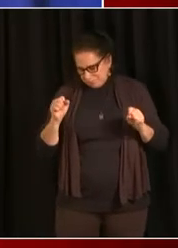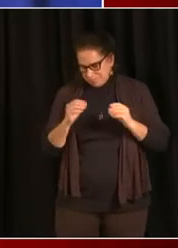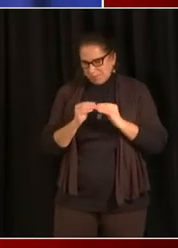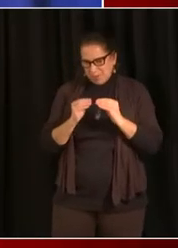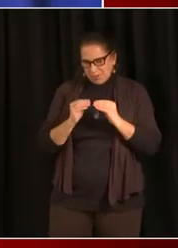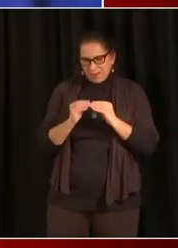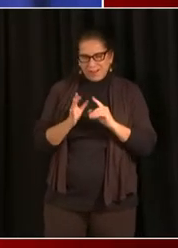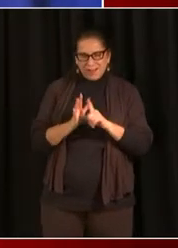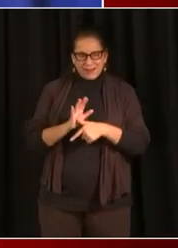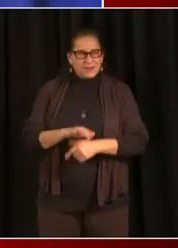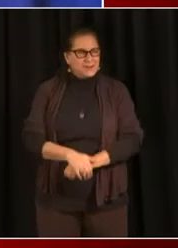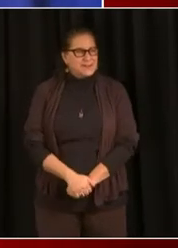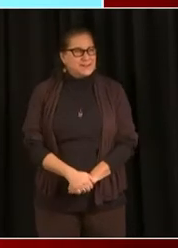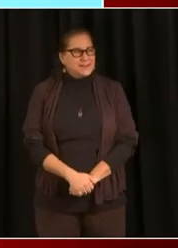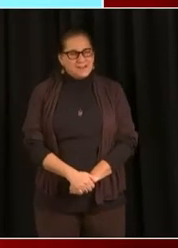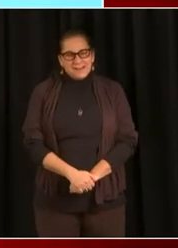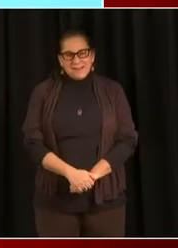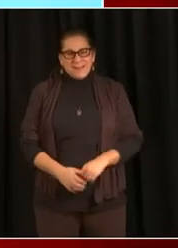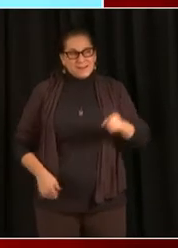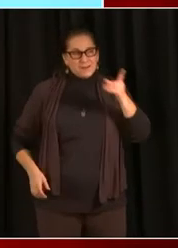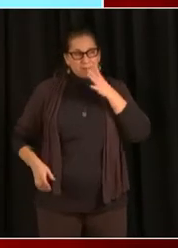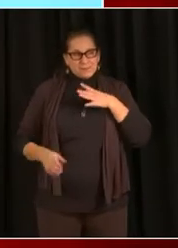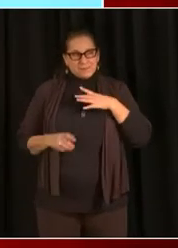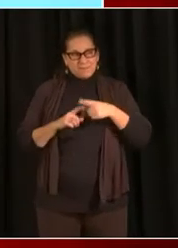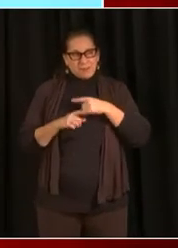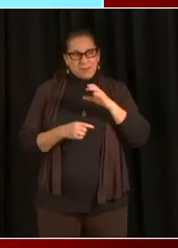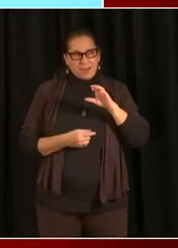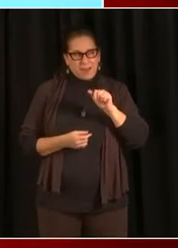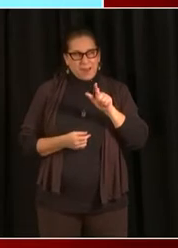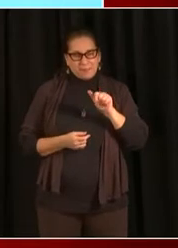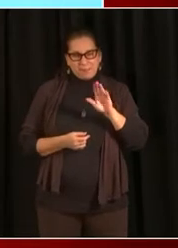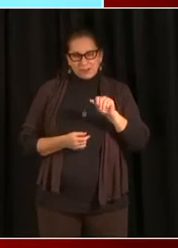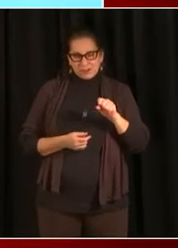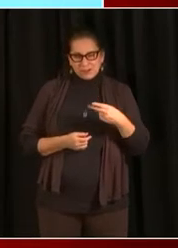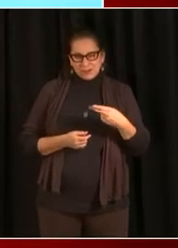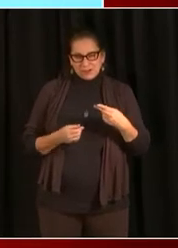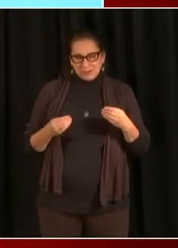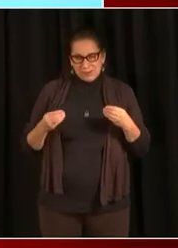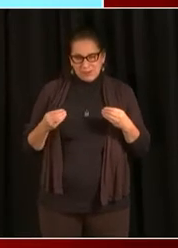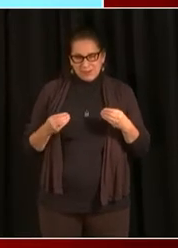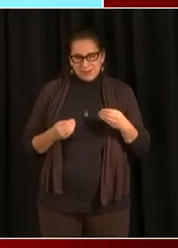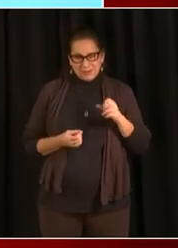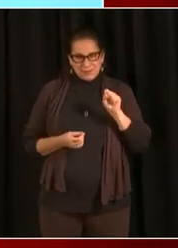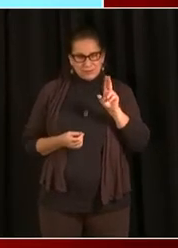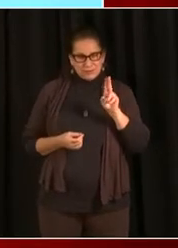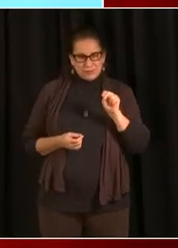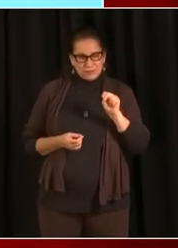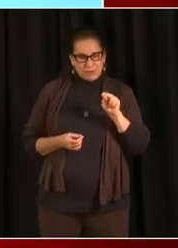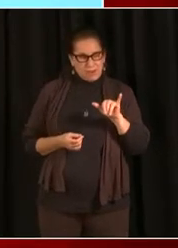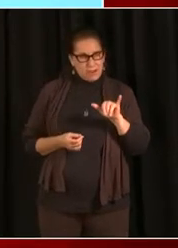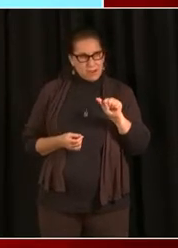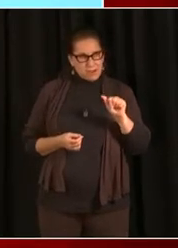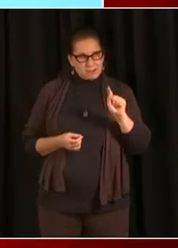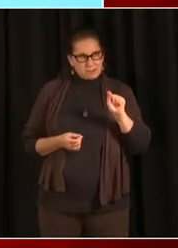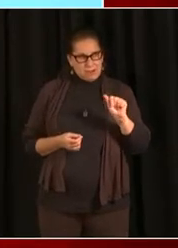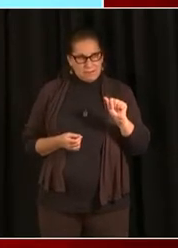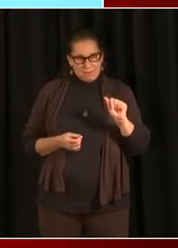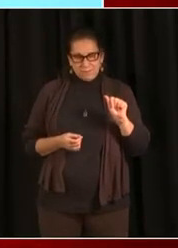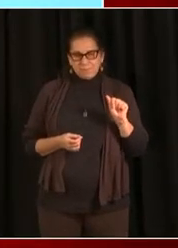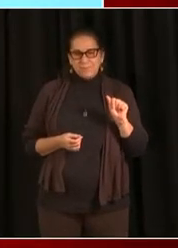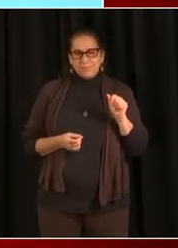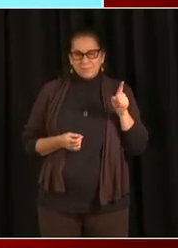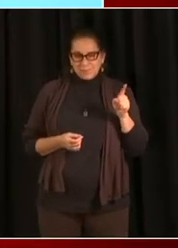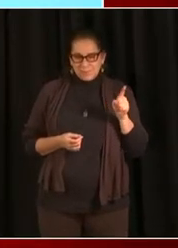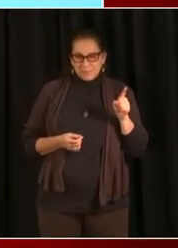Yeah, we have seen an increase of about 400% in our online sales, and that's what's really